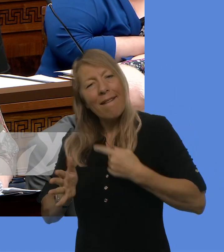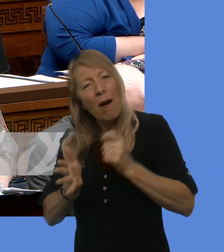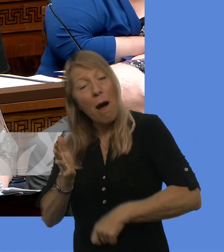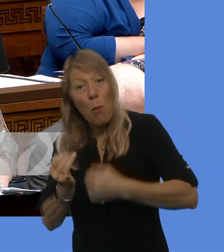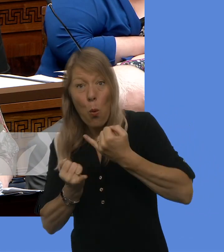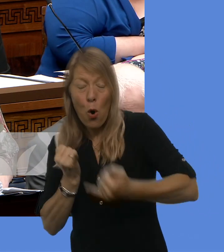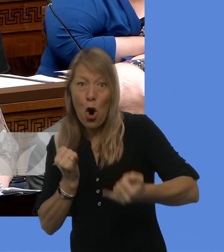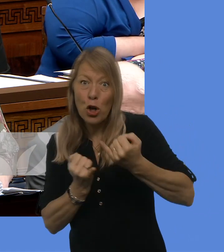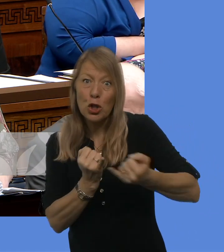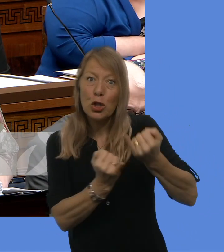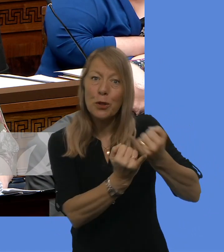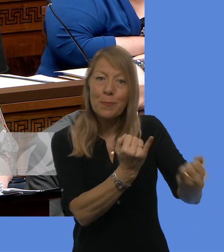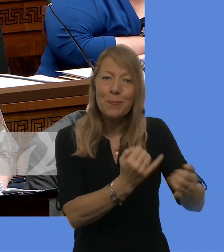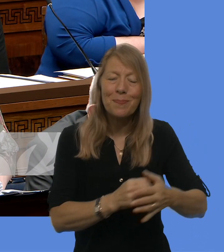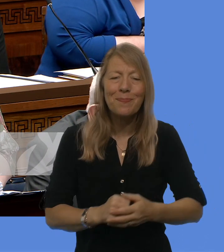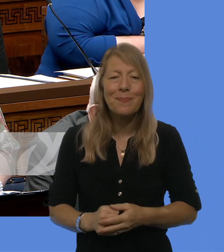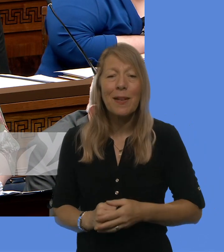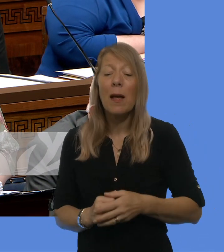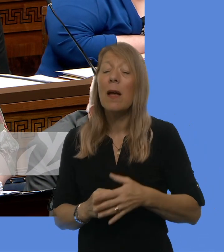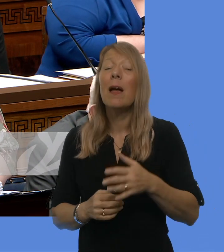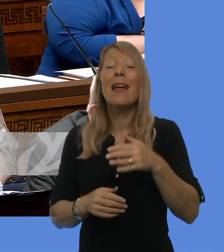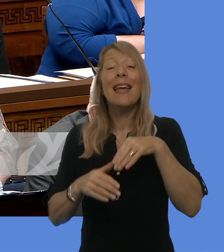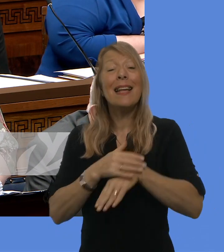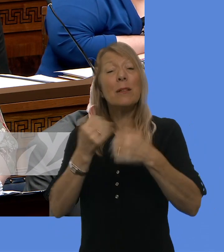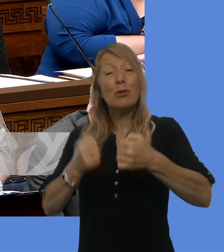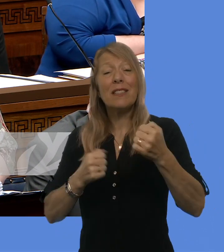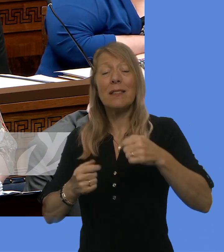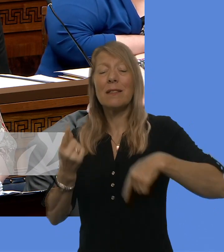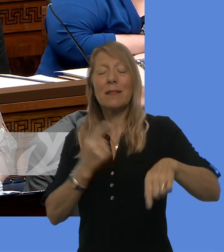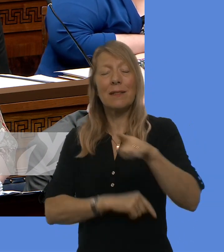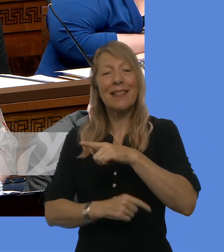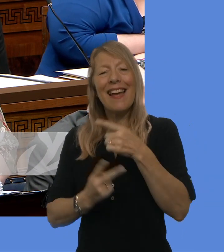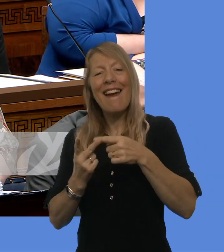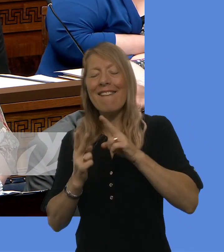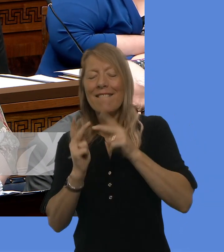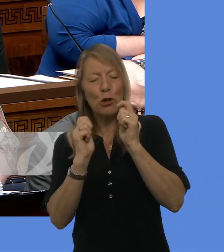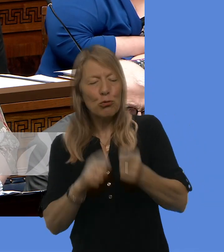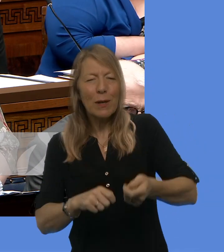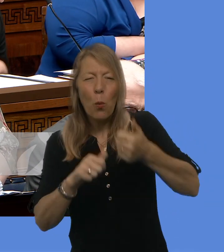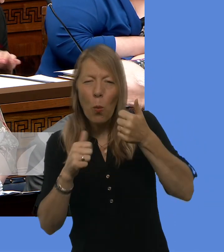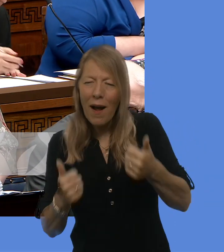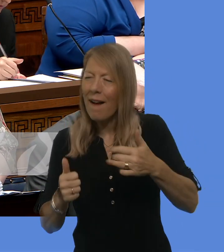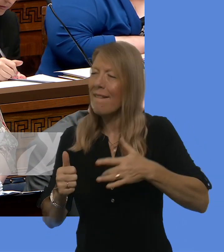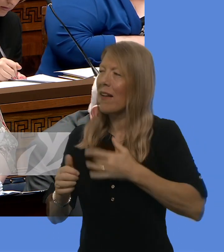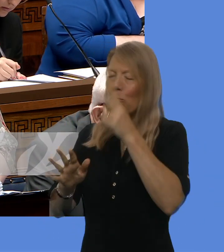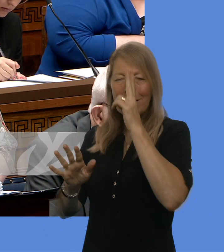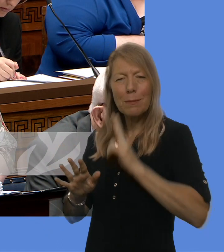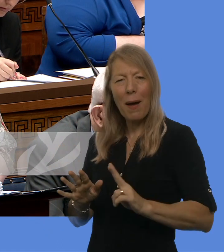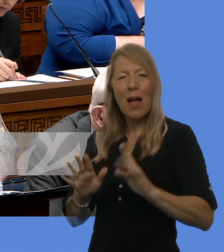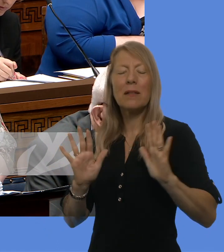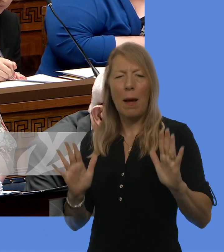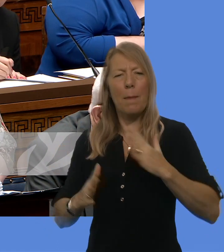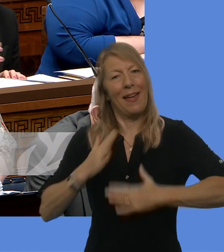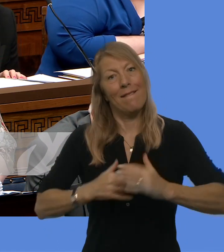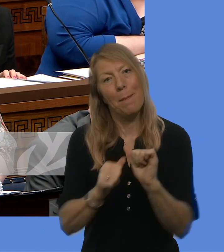humanity and respect. In essence, when relationships between them and the prison staff are positive and courteous. And therefore, it's hugely important that NIP seeks